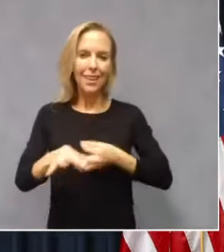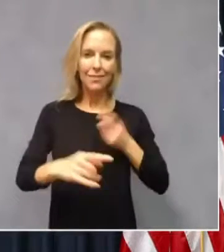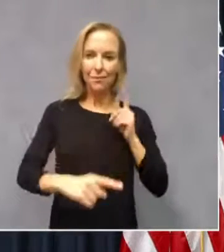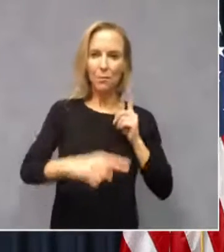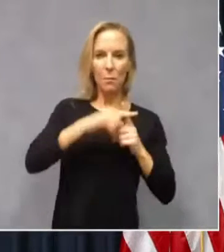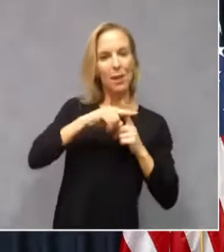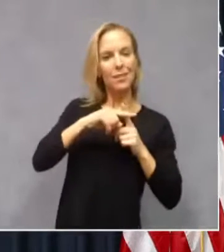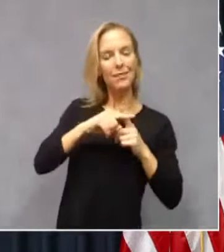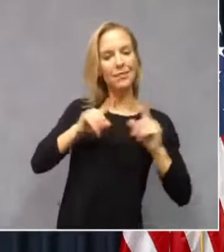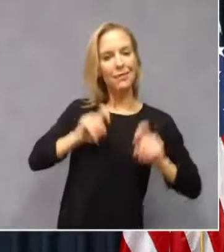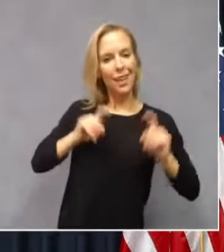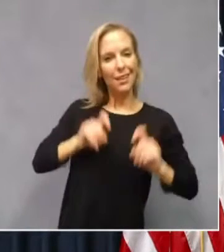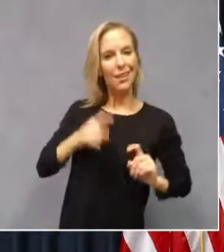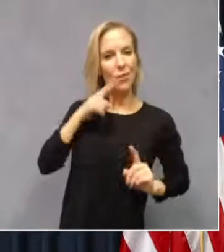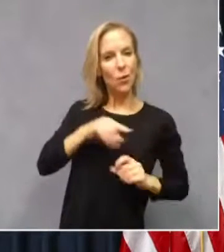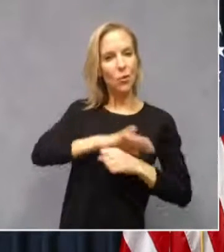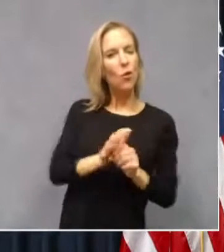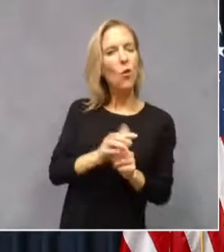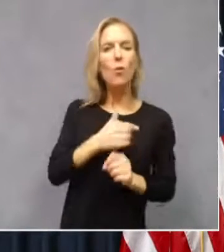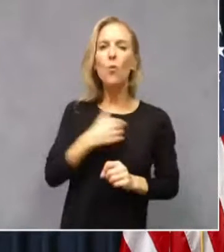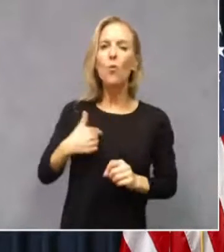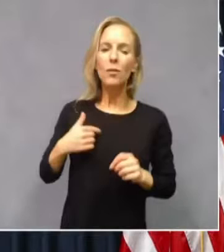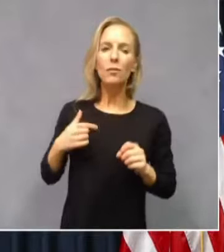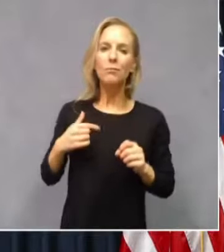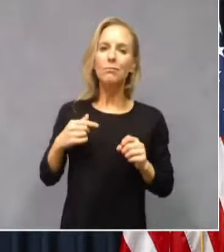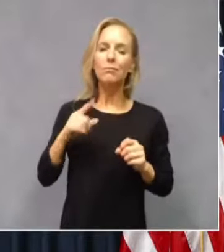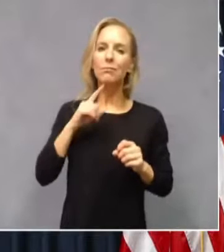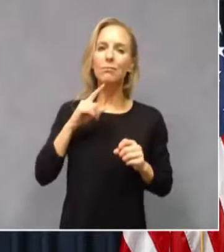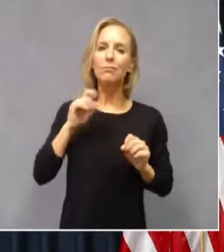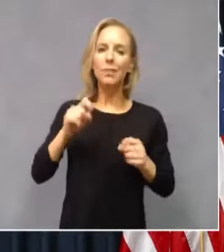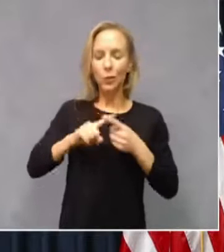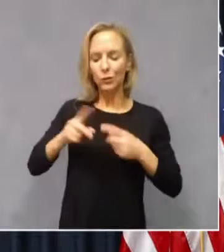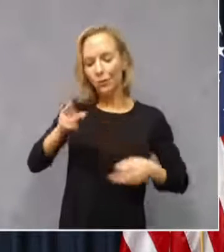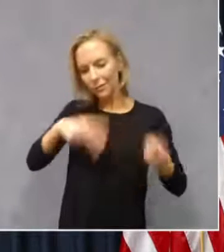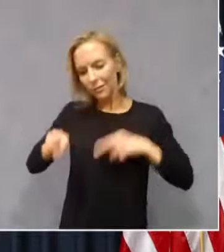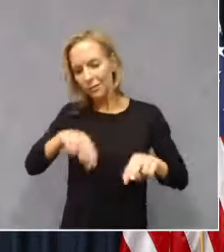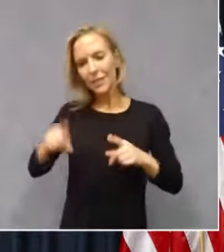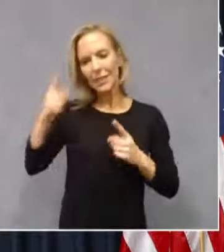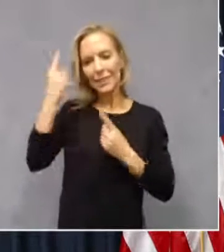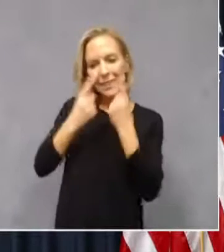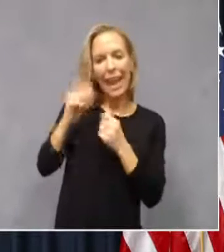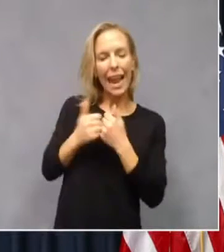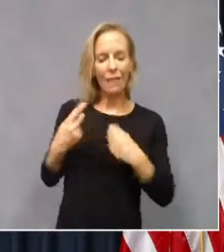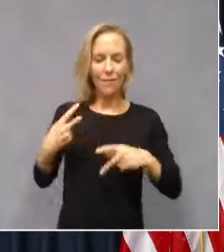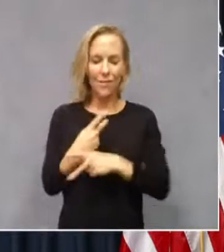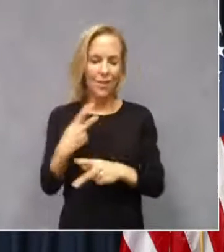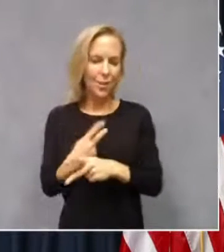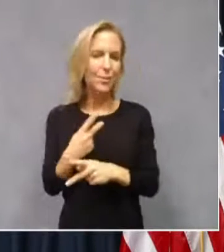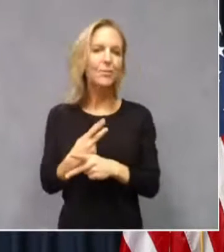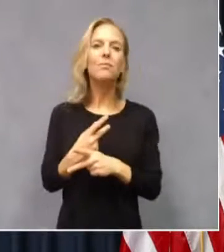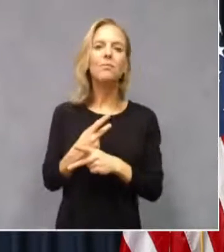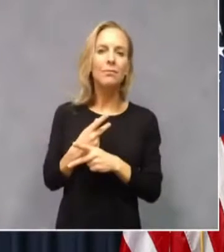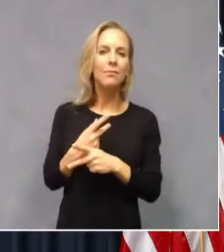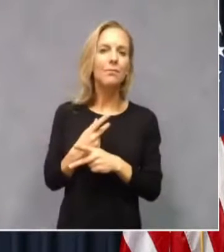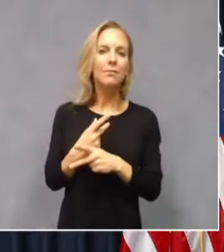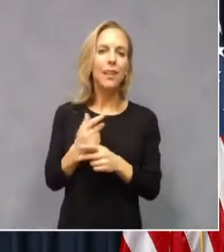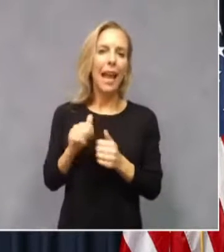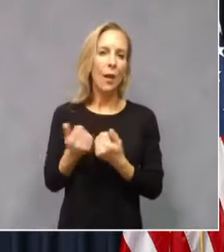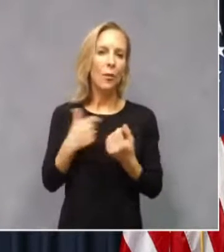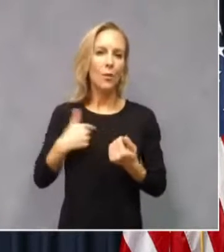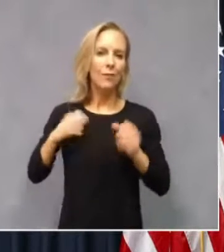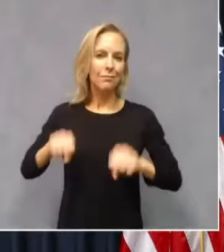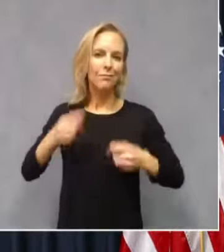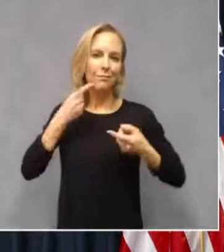So we'll absolutely consider that and try to figure out how it works. It